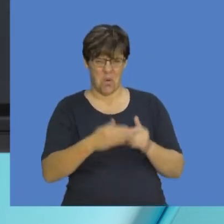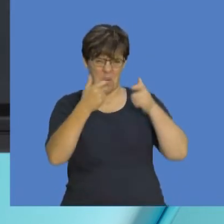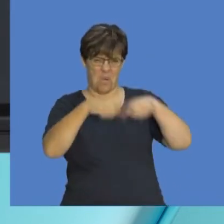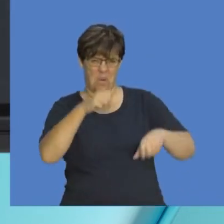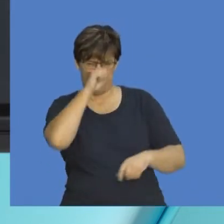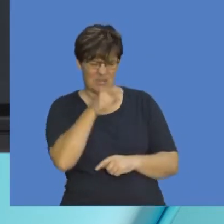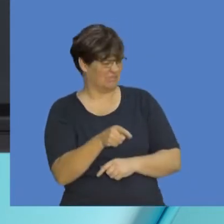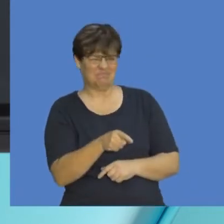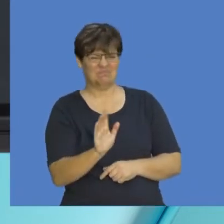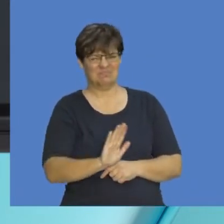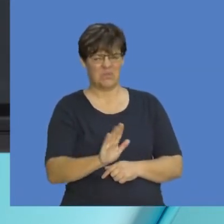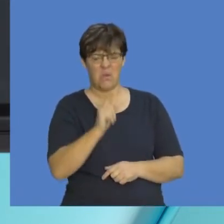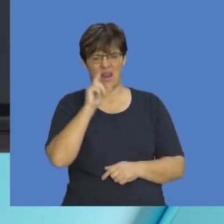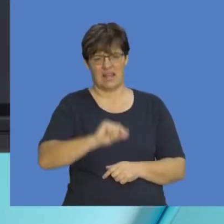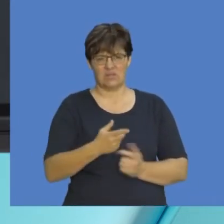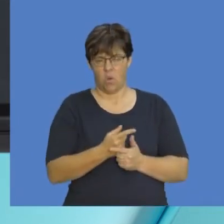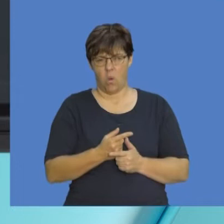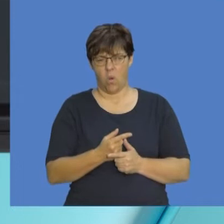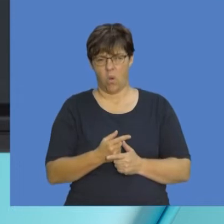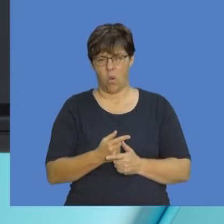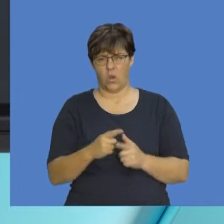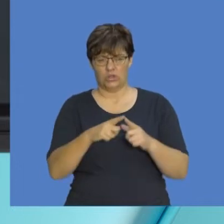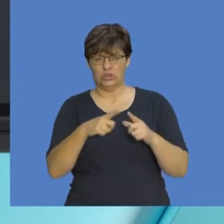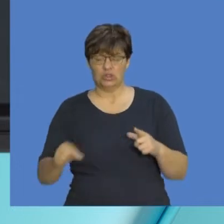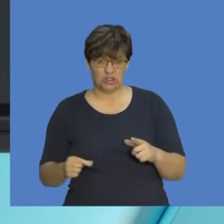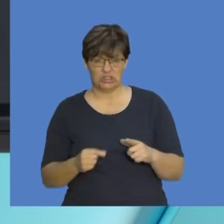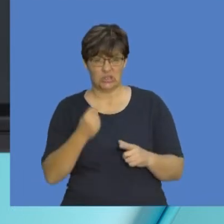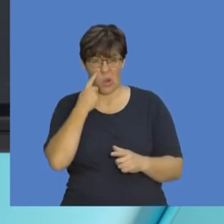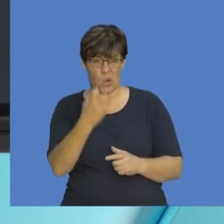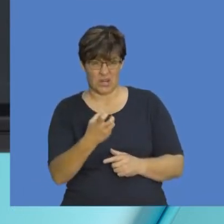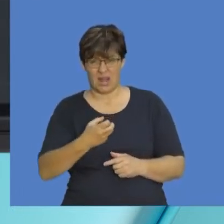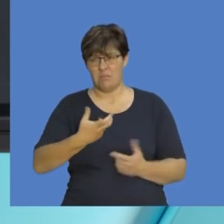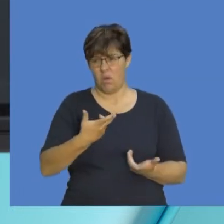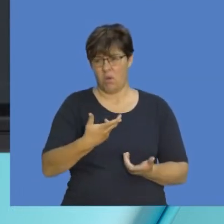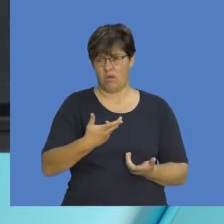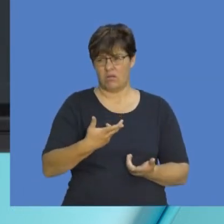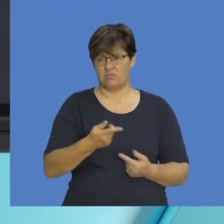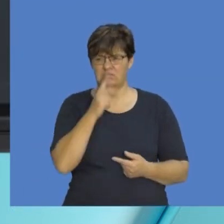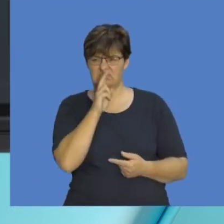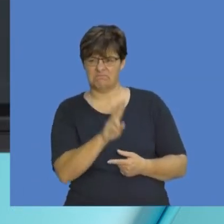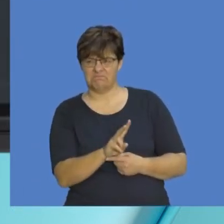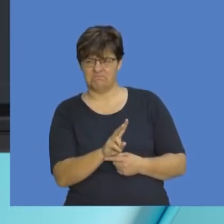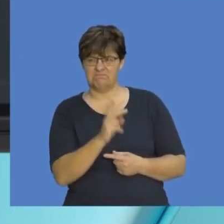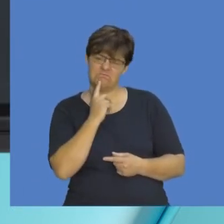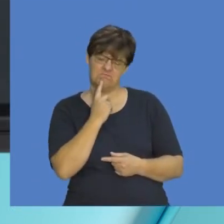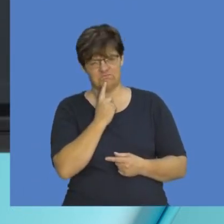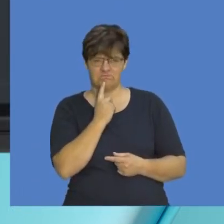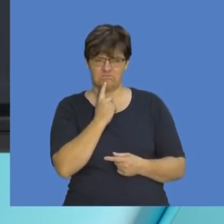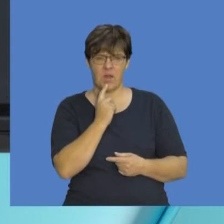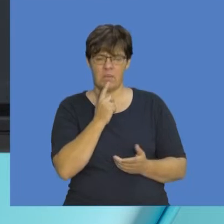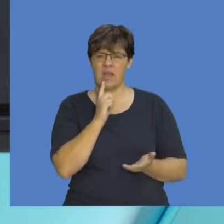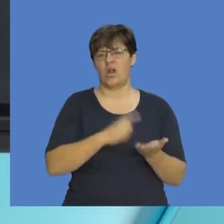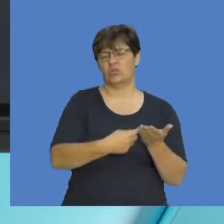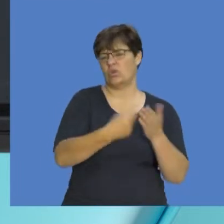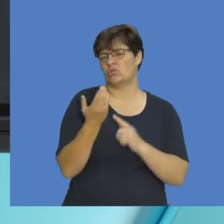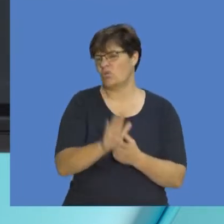invest more into the bacon or the cheese and onion, which is third position in terms. Let's assume this